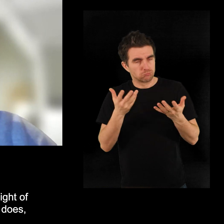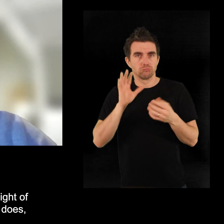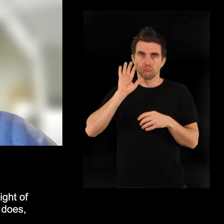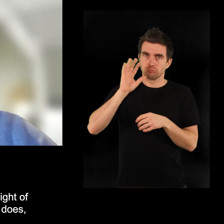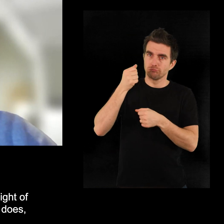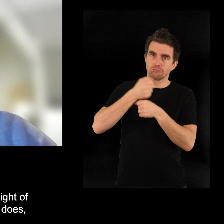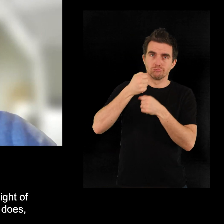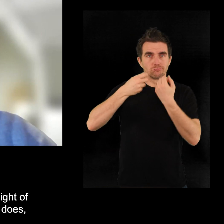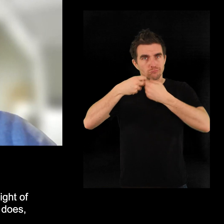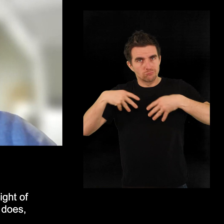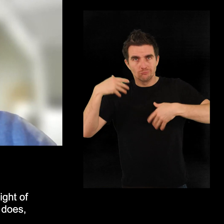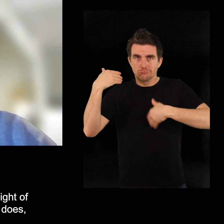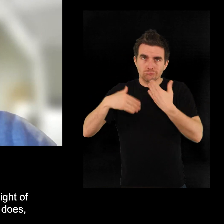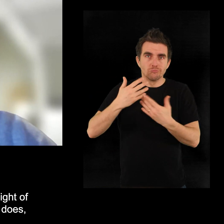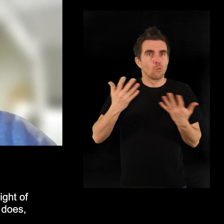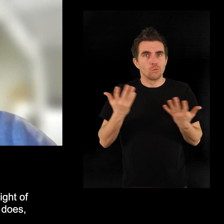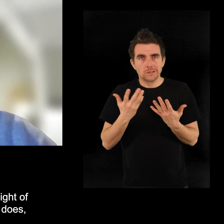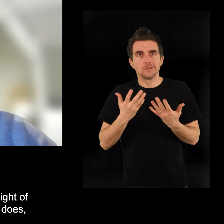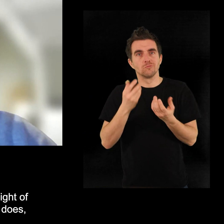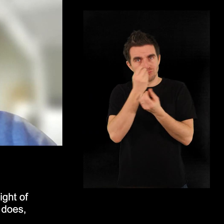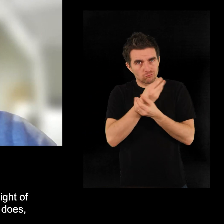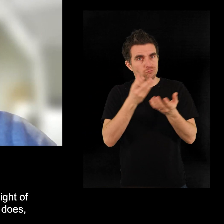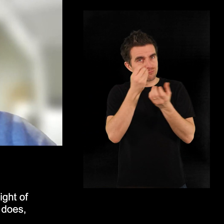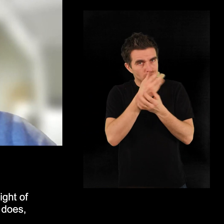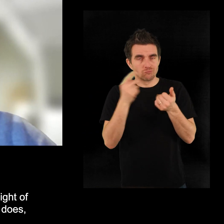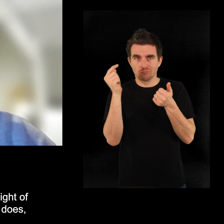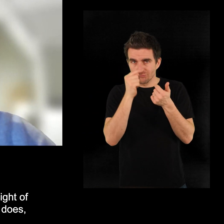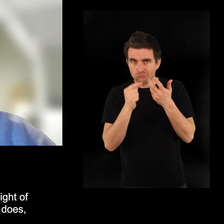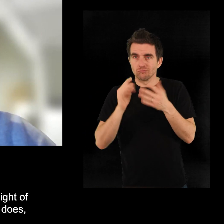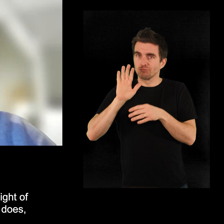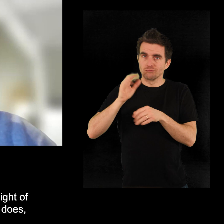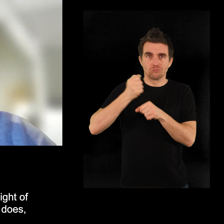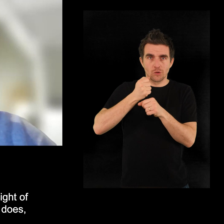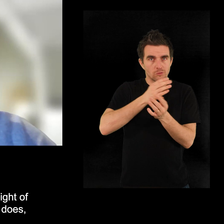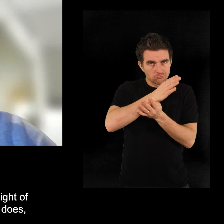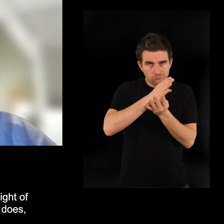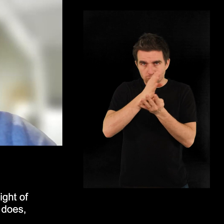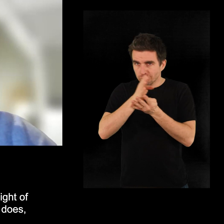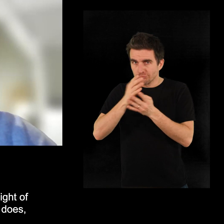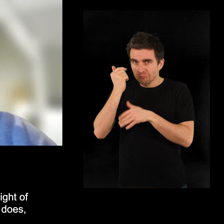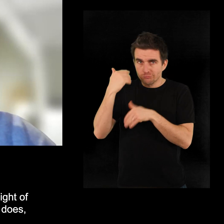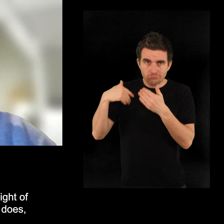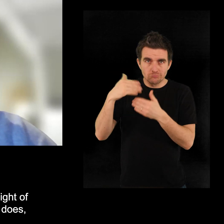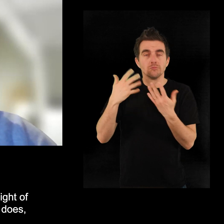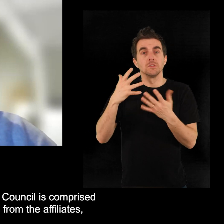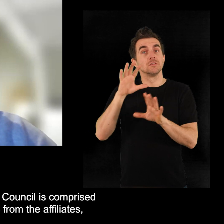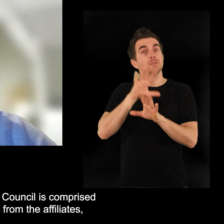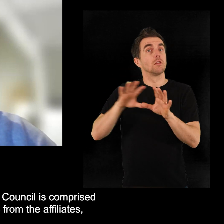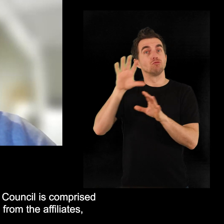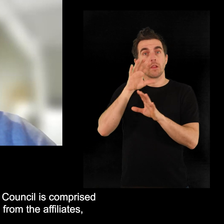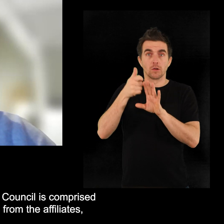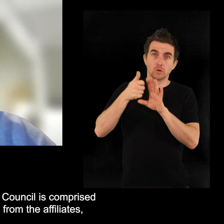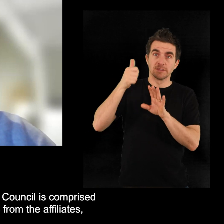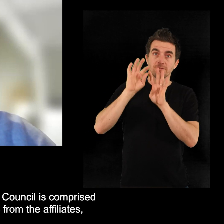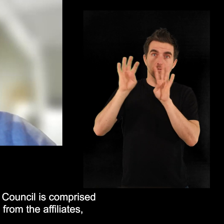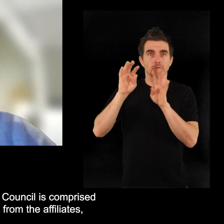provides oversight of the work that the Federation does, while the